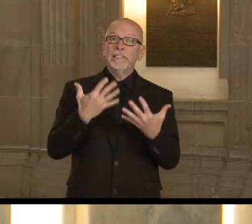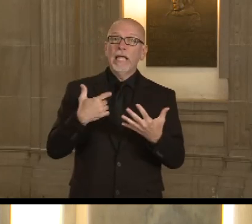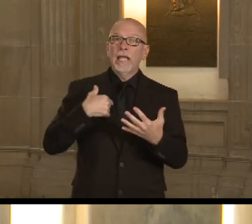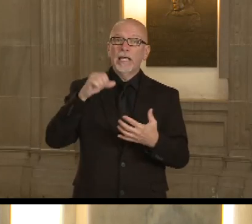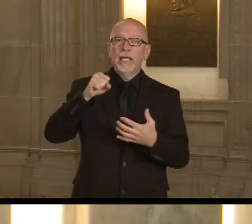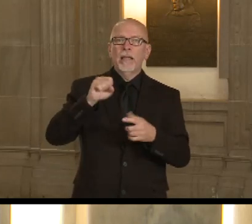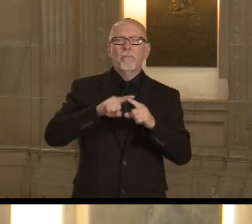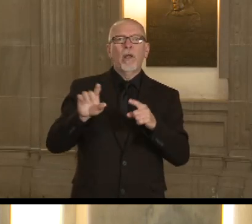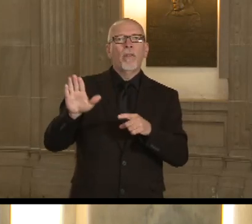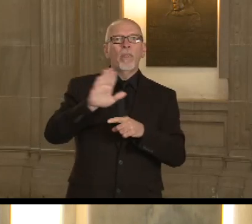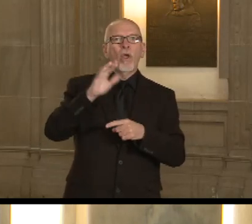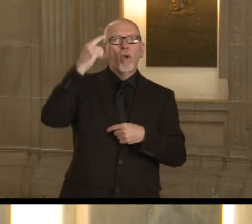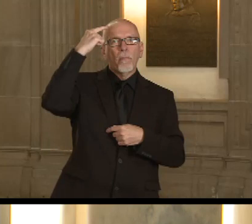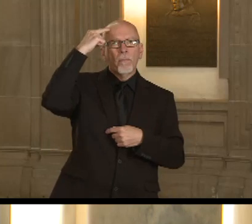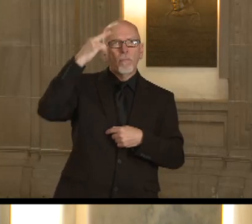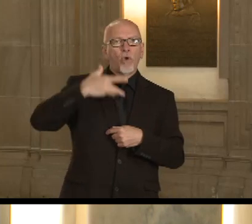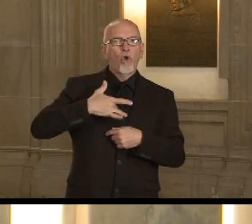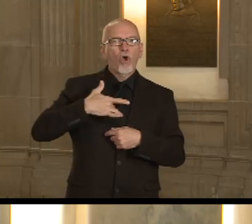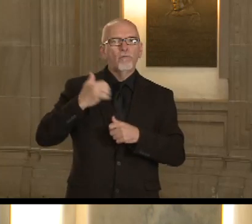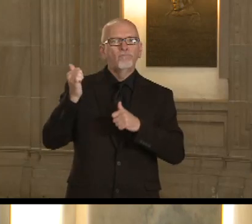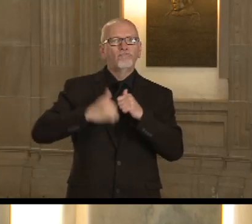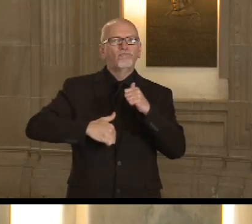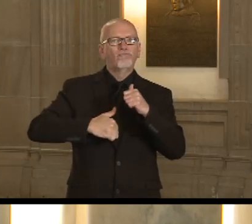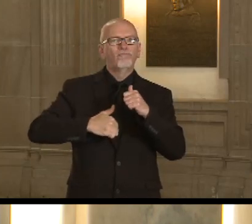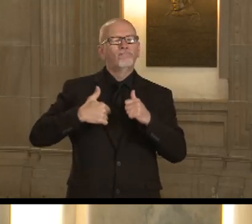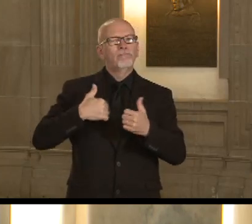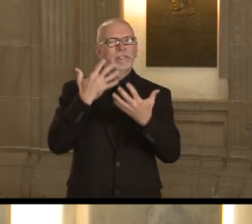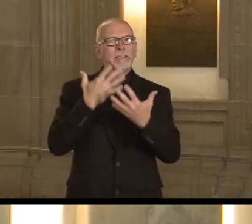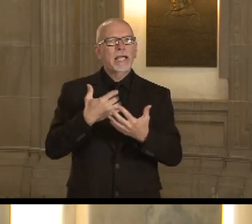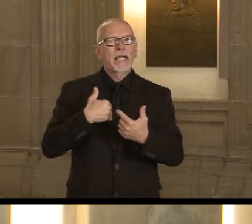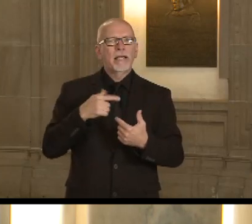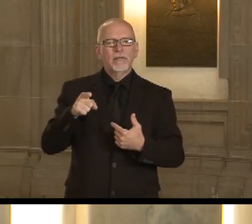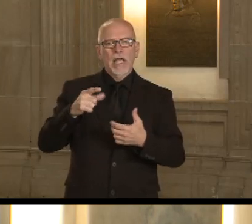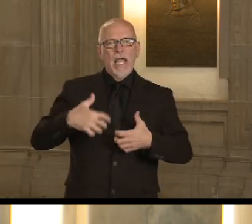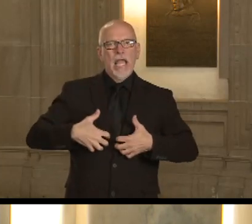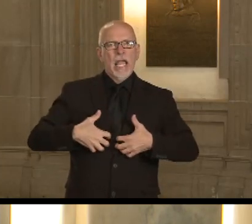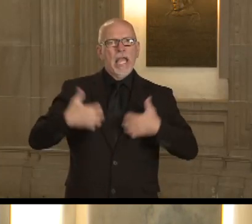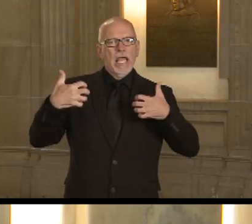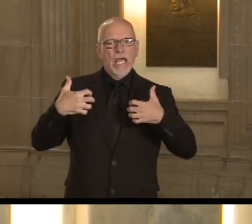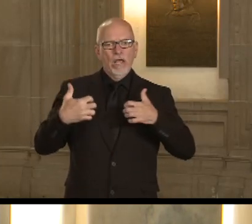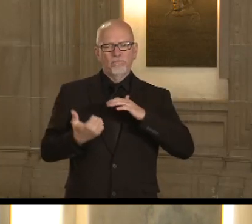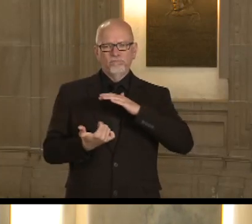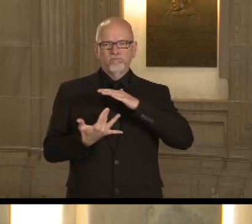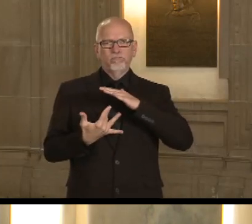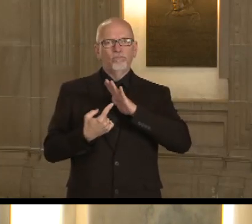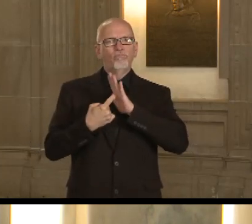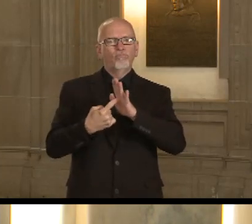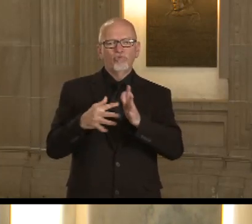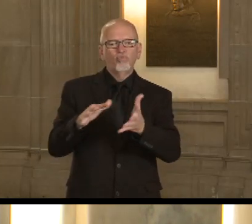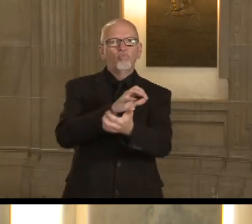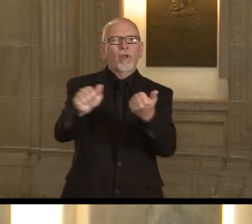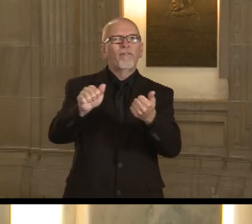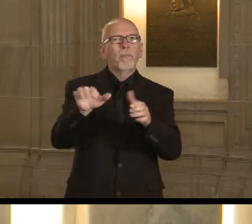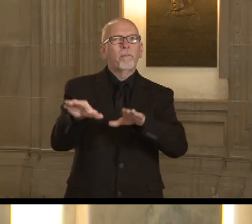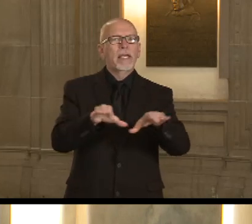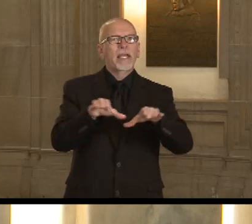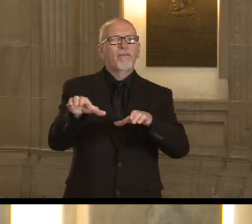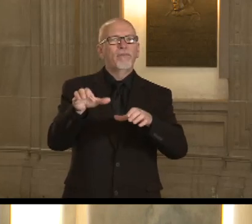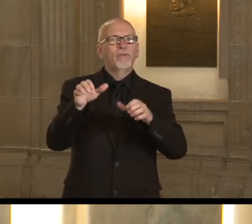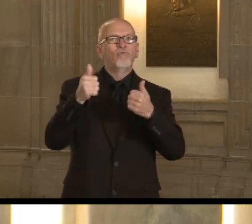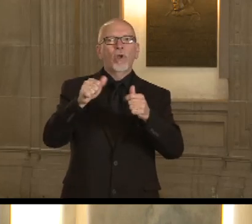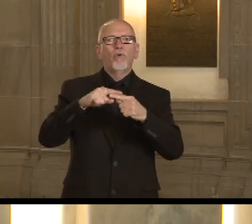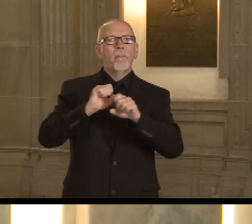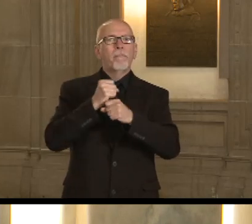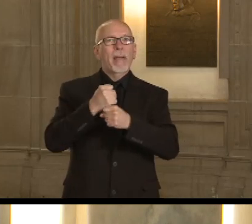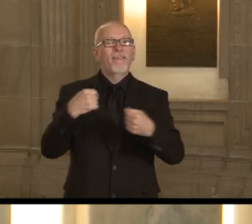that their hearts and minds have hardened, and their anger demonstrates itself through destructive behavior designed to instill